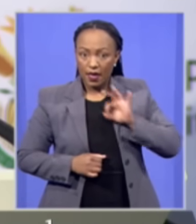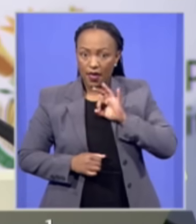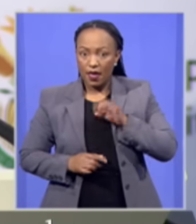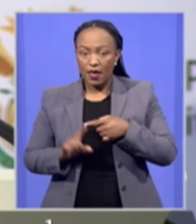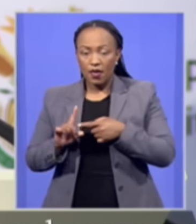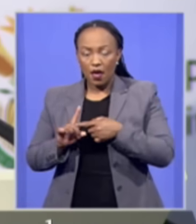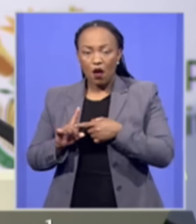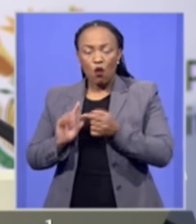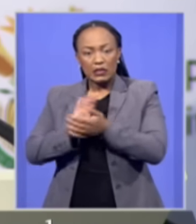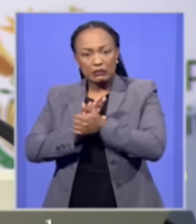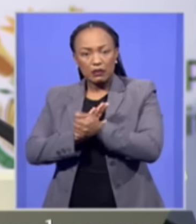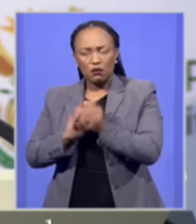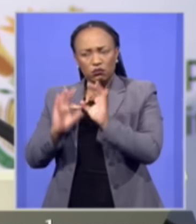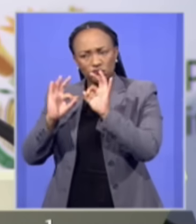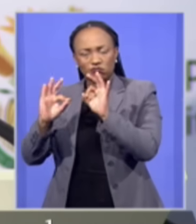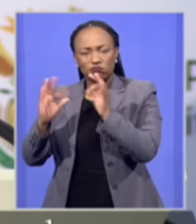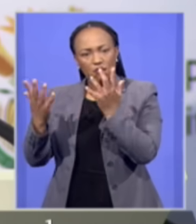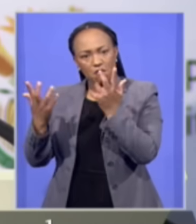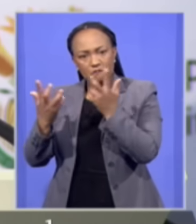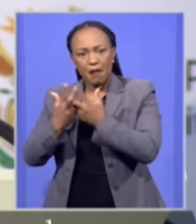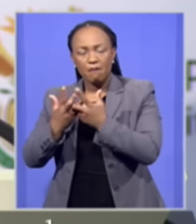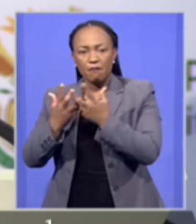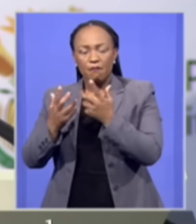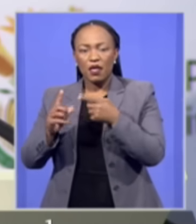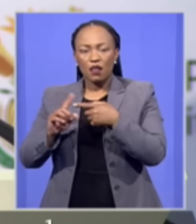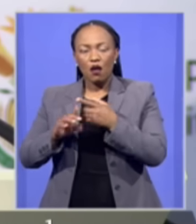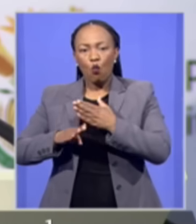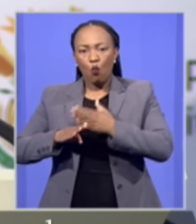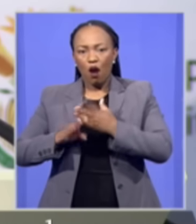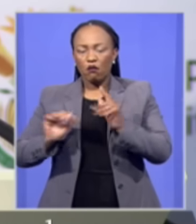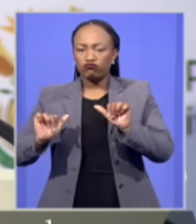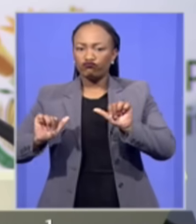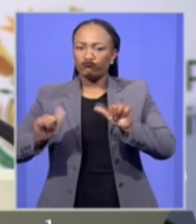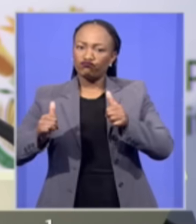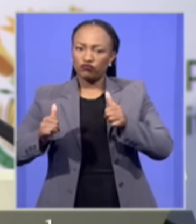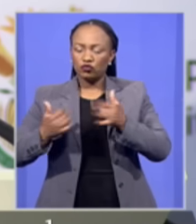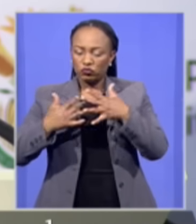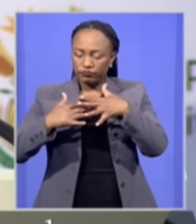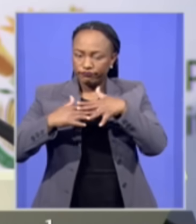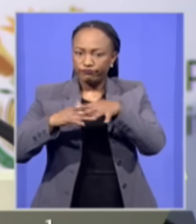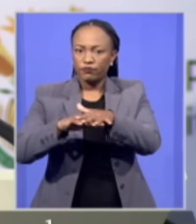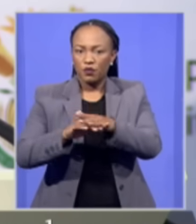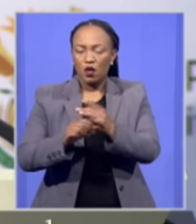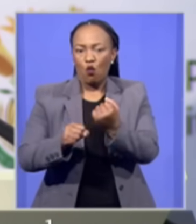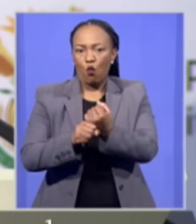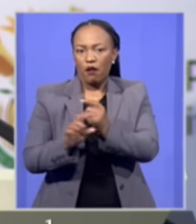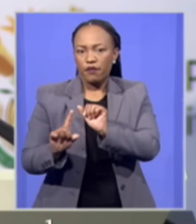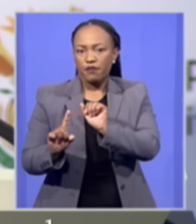to the task and are disciplined in implementing that task.